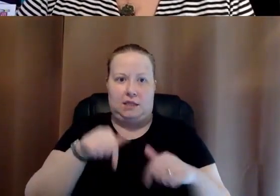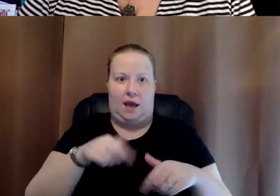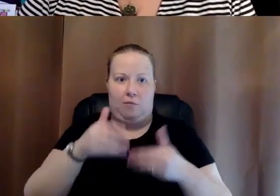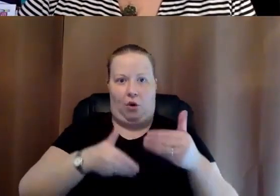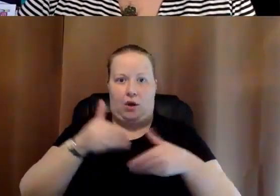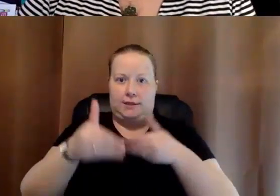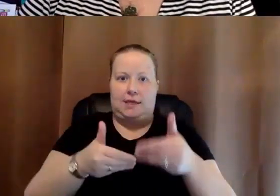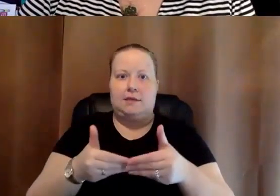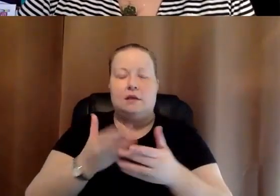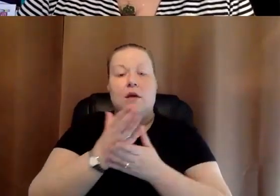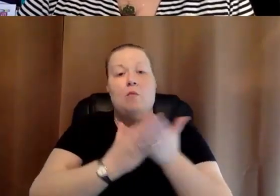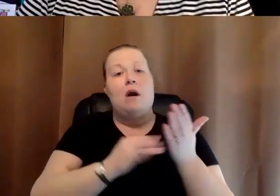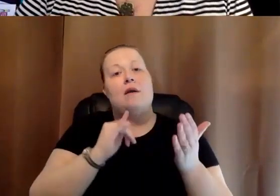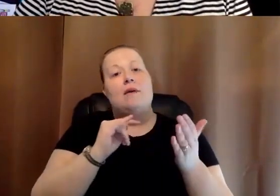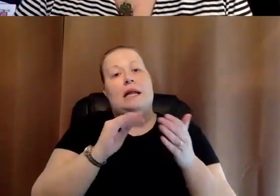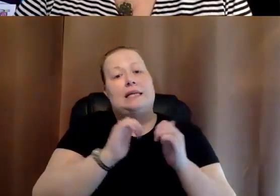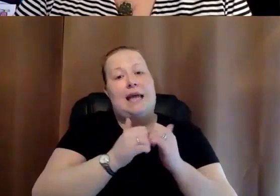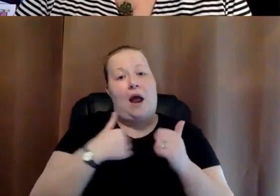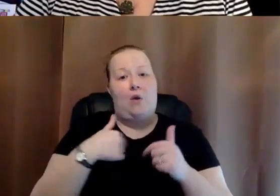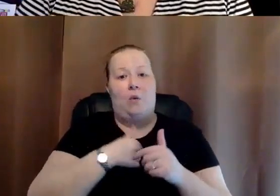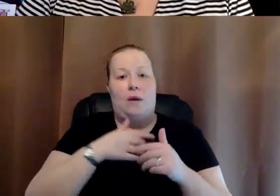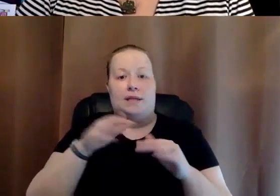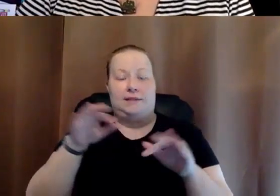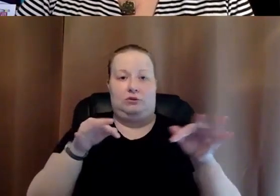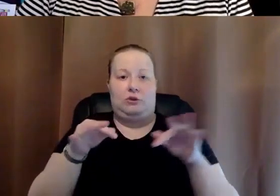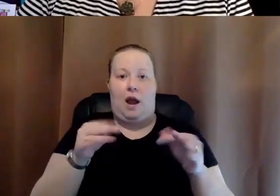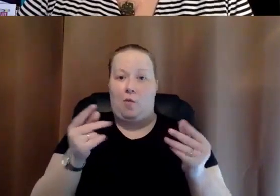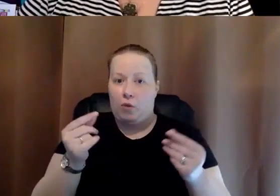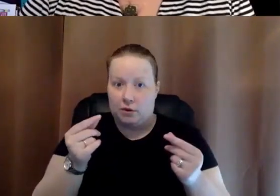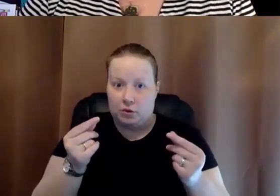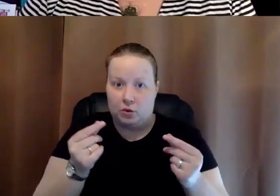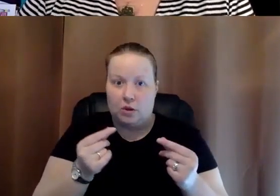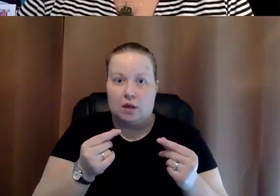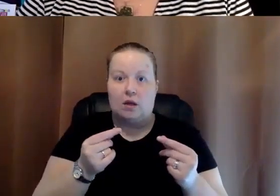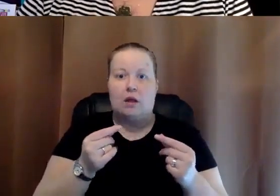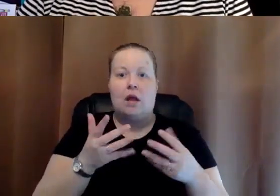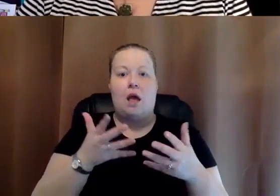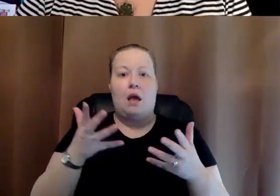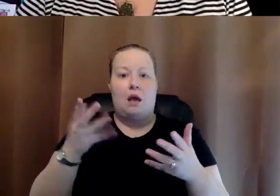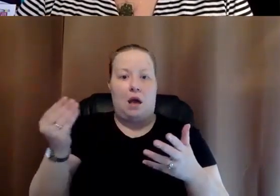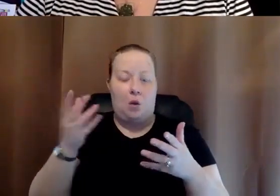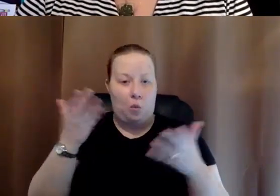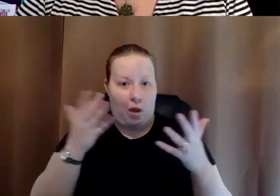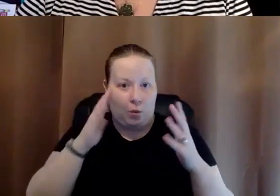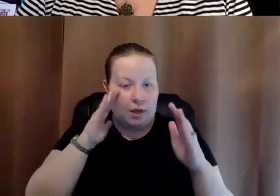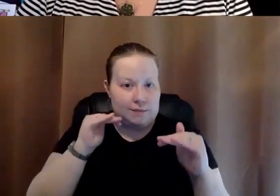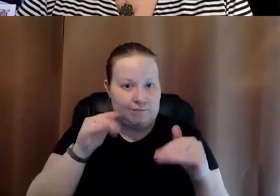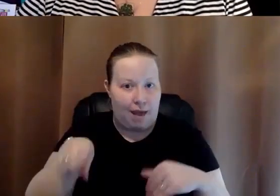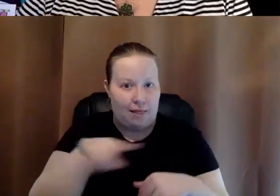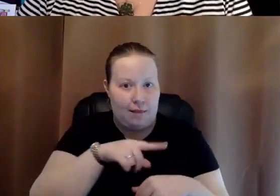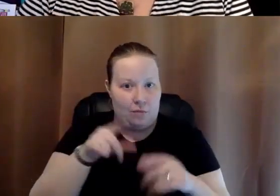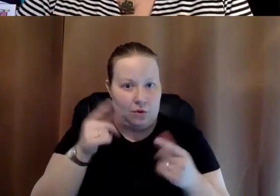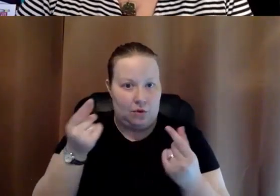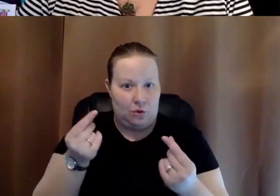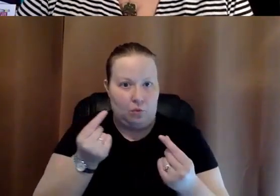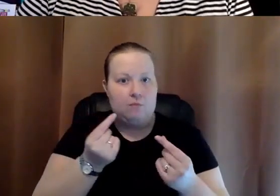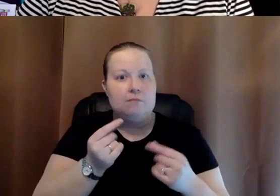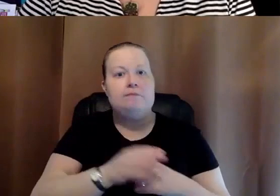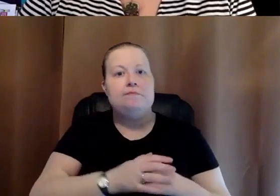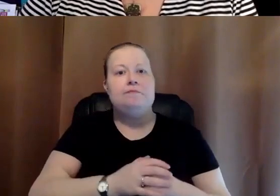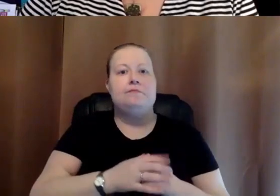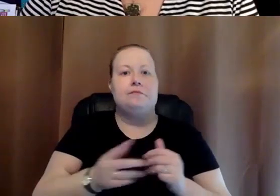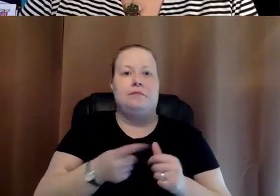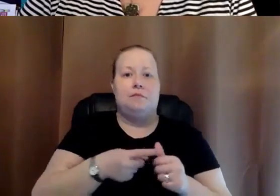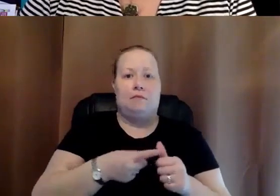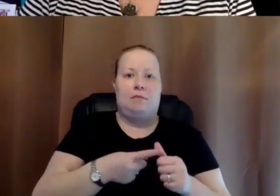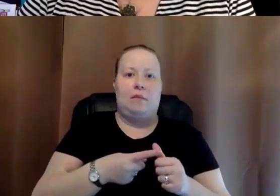is how do we describe what they're doing and what are the things we're expecting them to do. So one thing is they need to explicitly